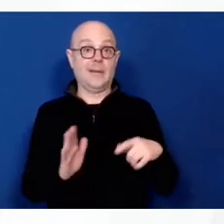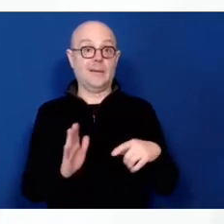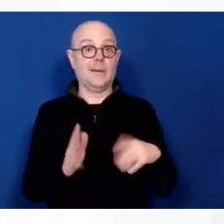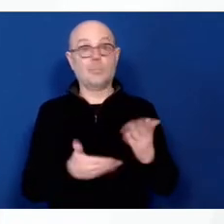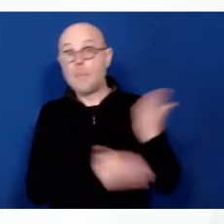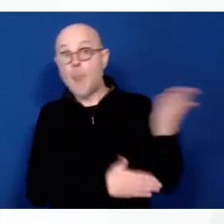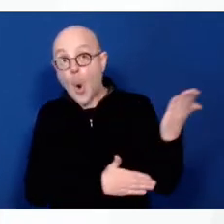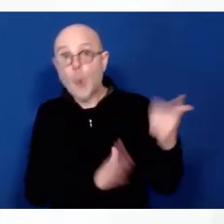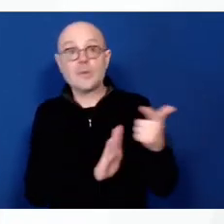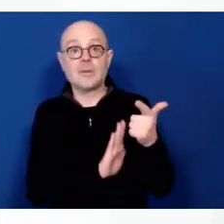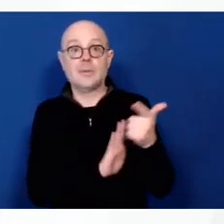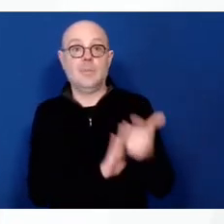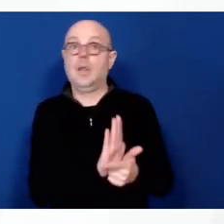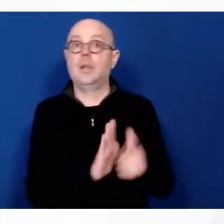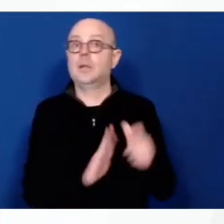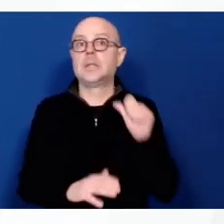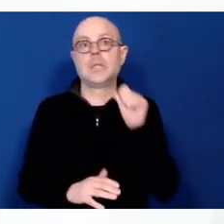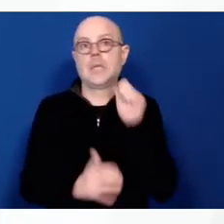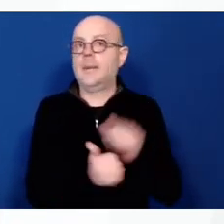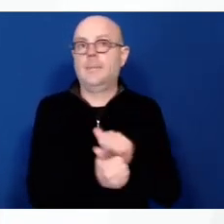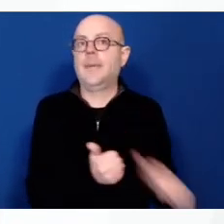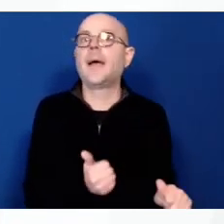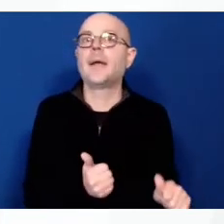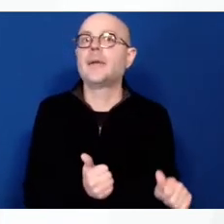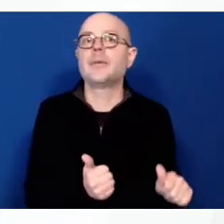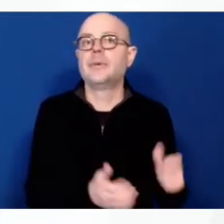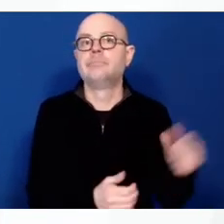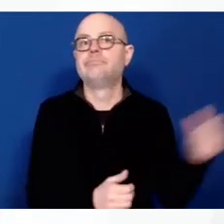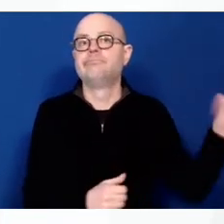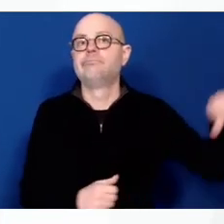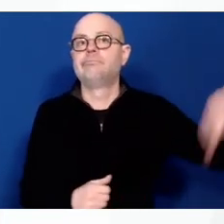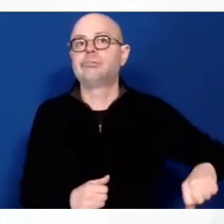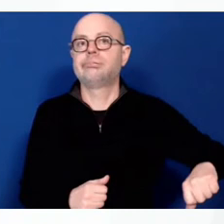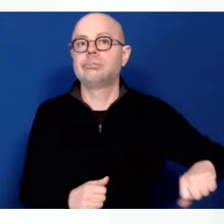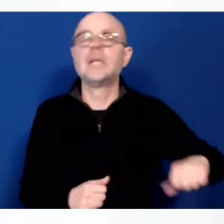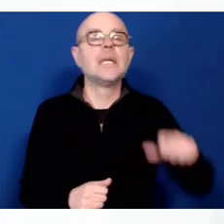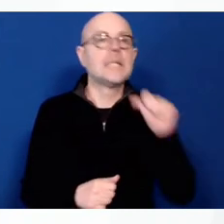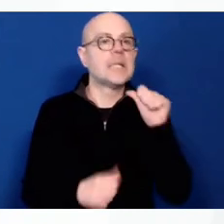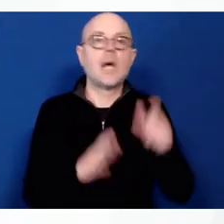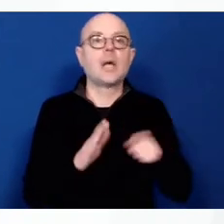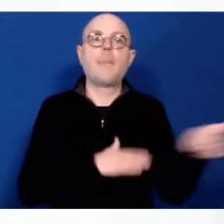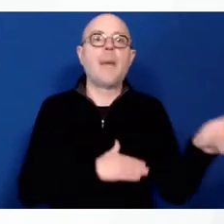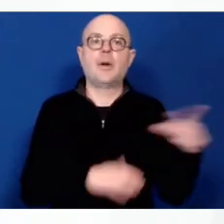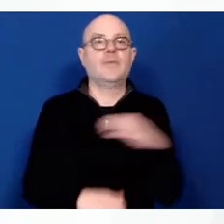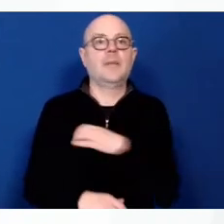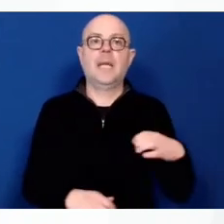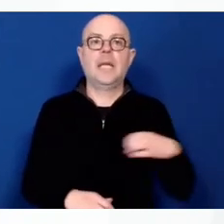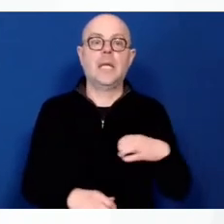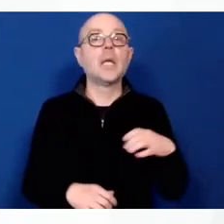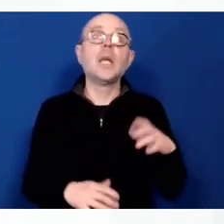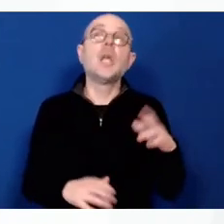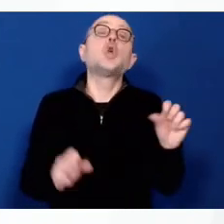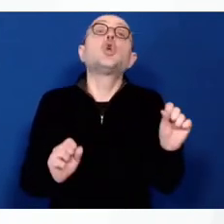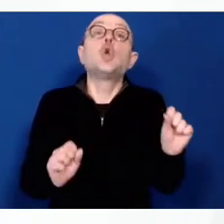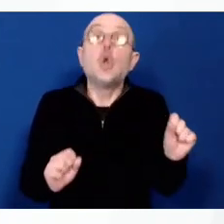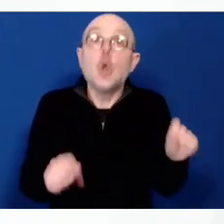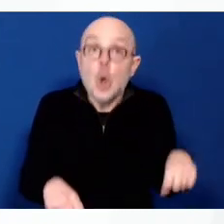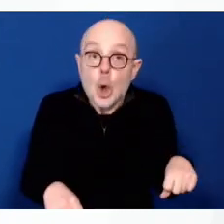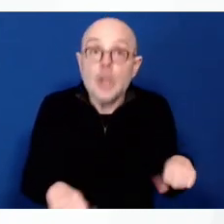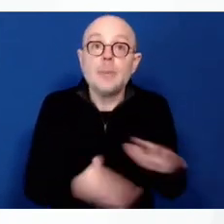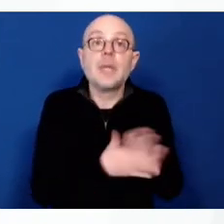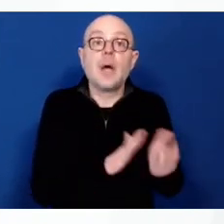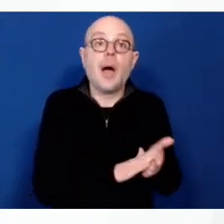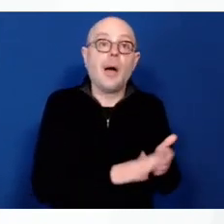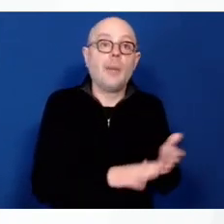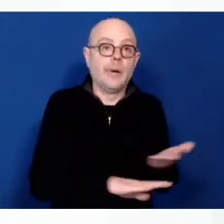the deadline for committee level consideration, and it means that it's very unlikely to become law. It's not impossible. It could get resurrected if it does, and if